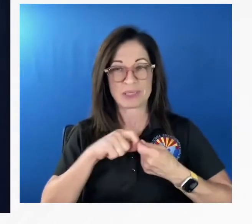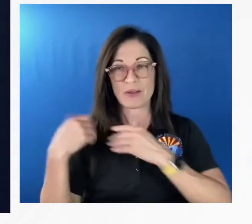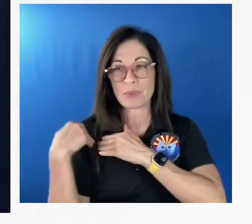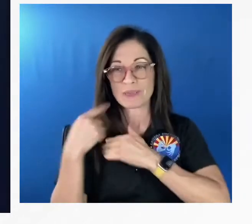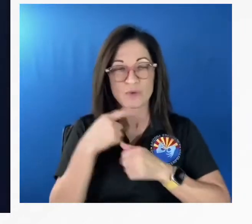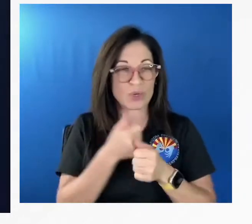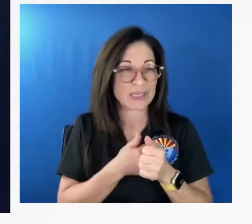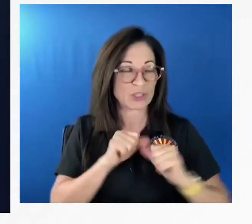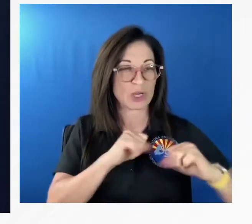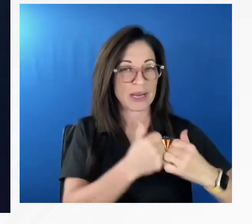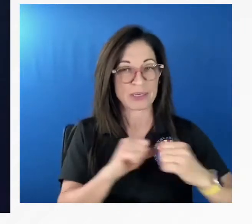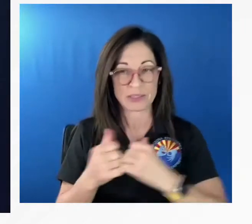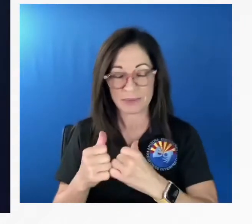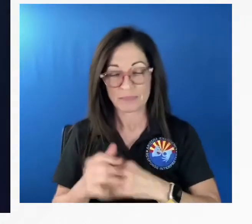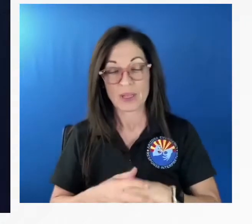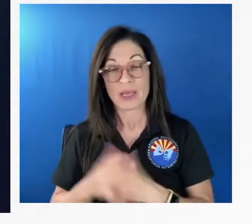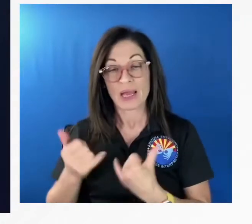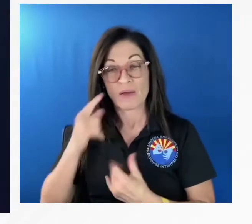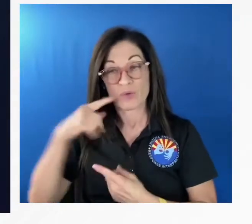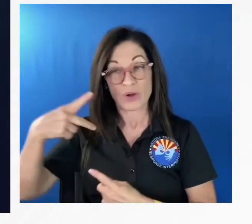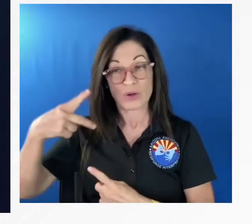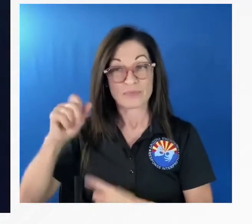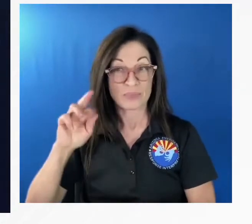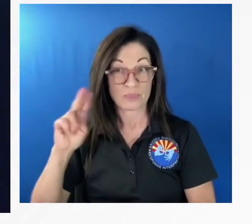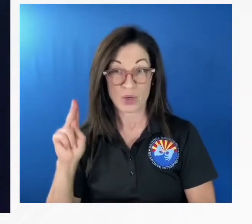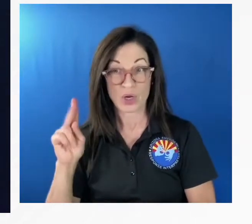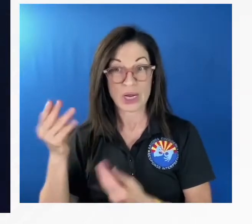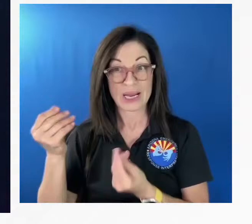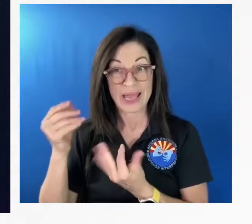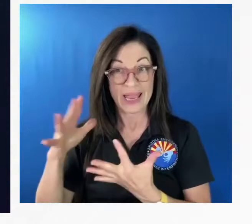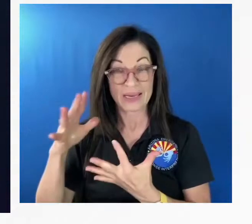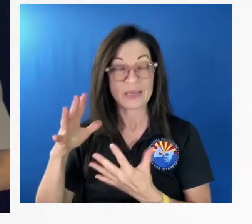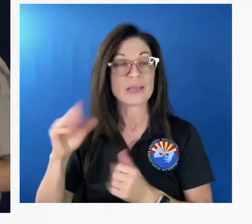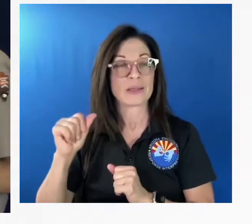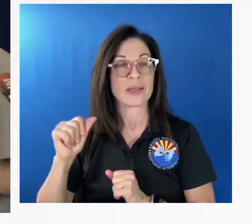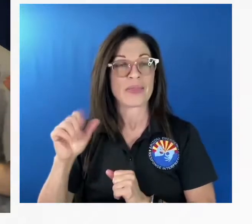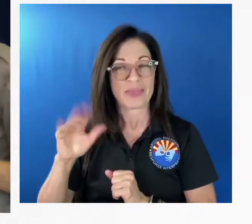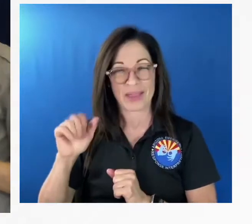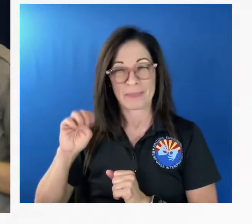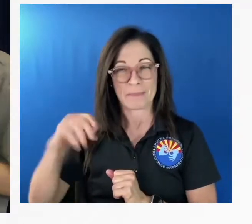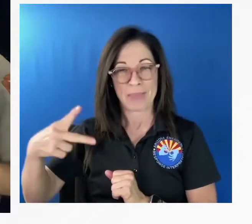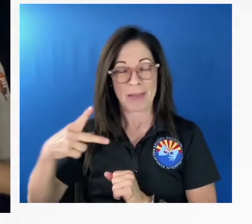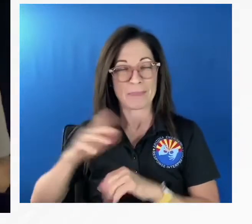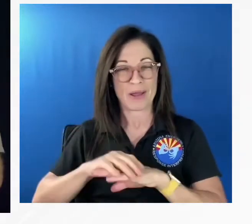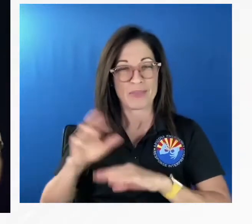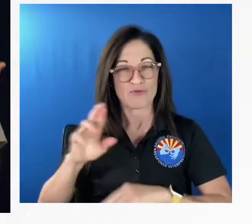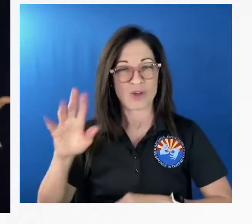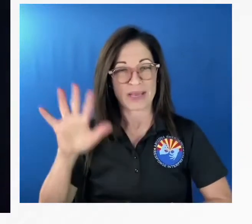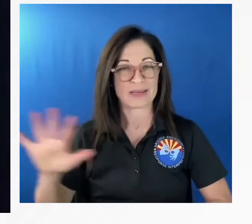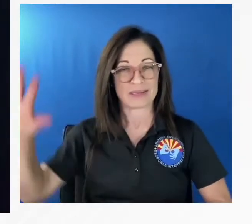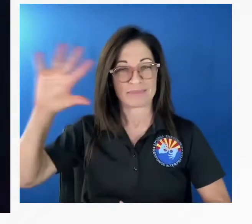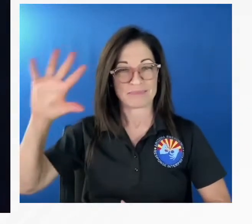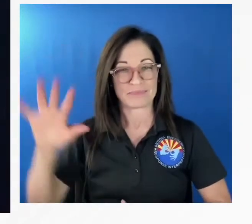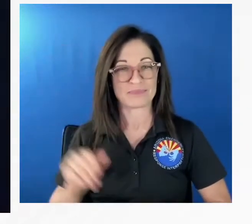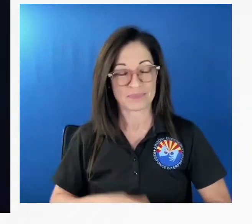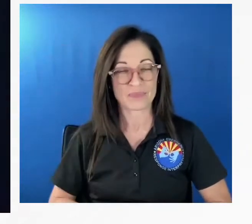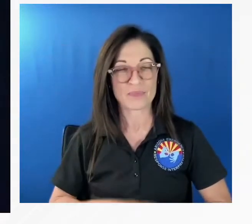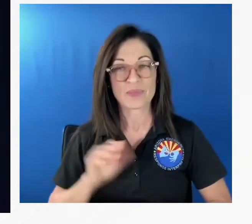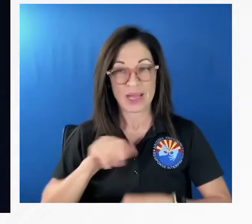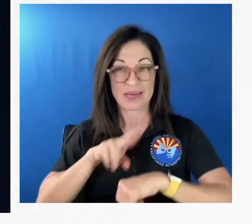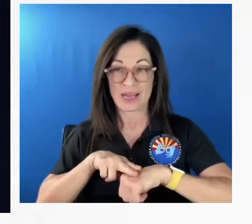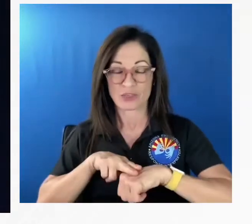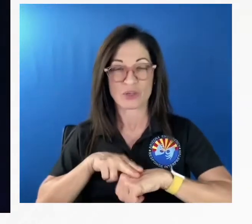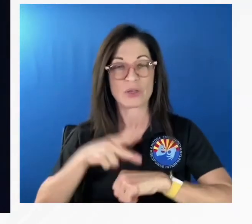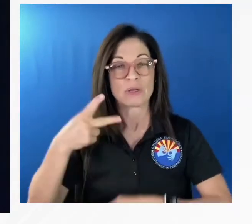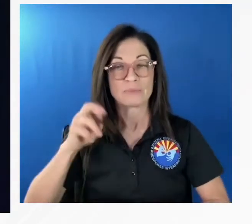on parkland, which is basically the right side of this map here, the National Park Service